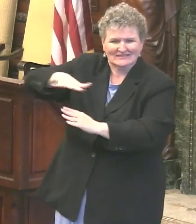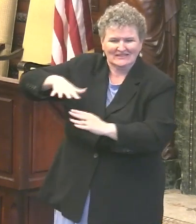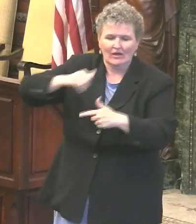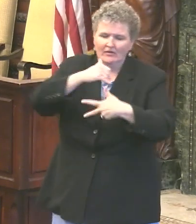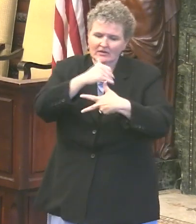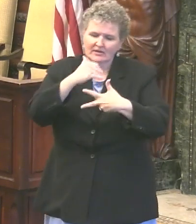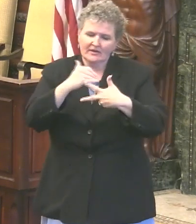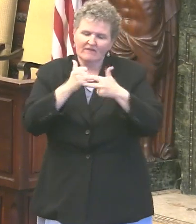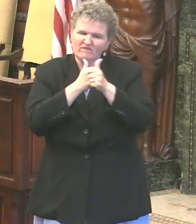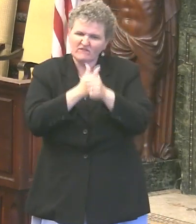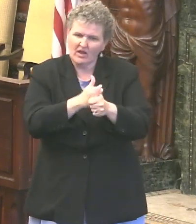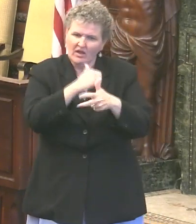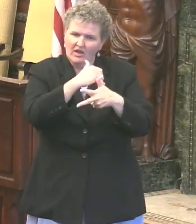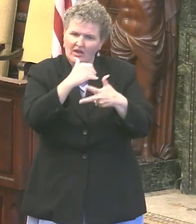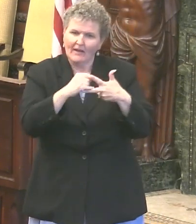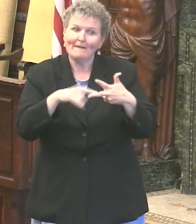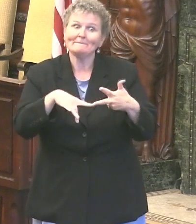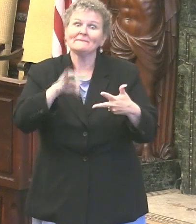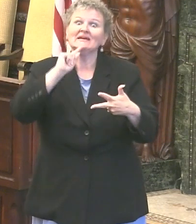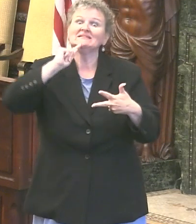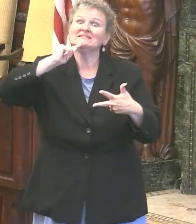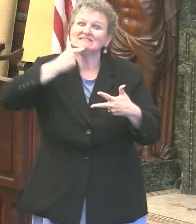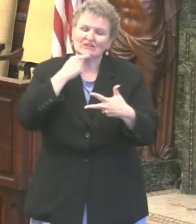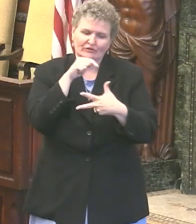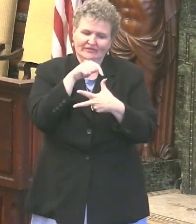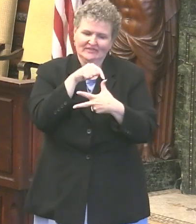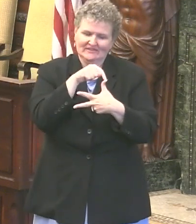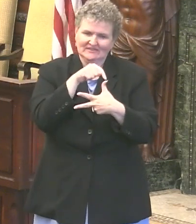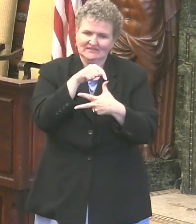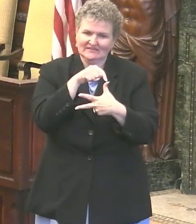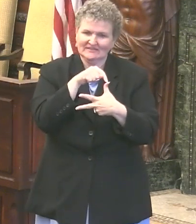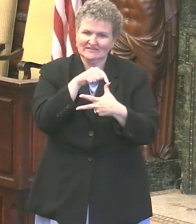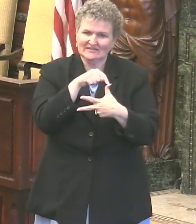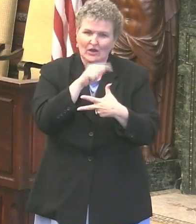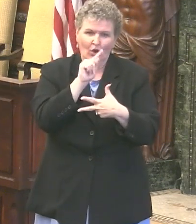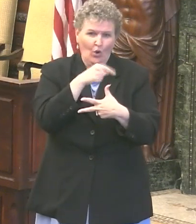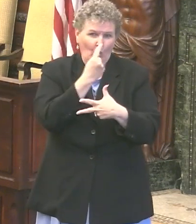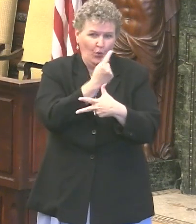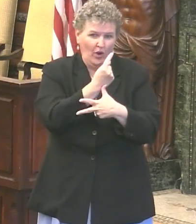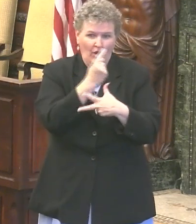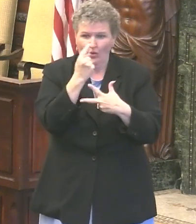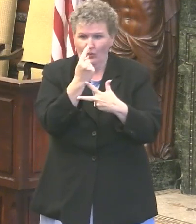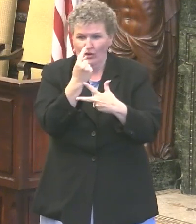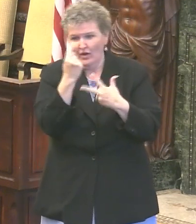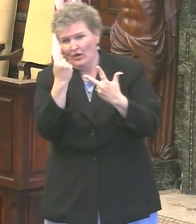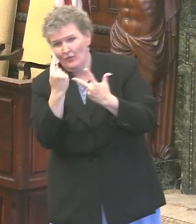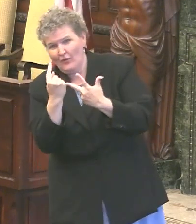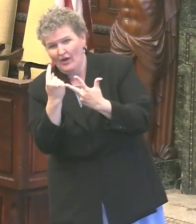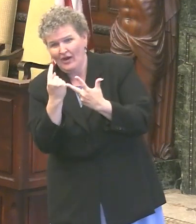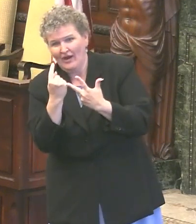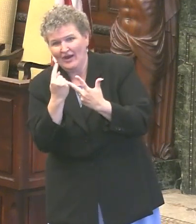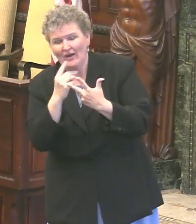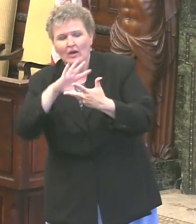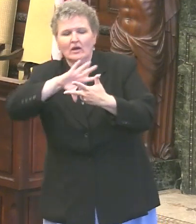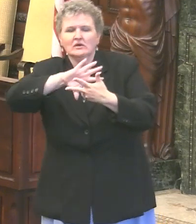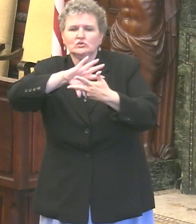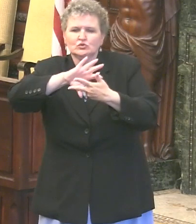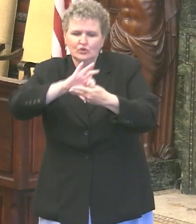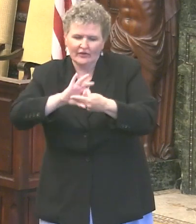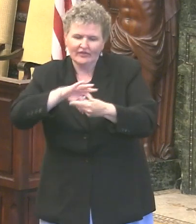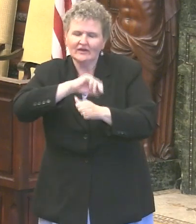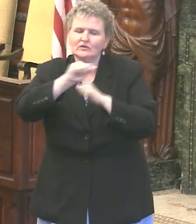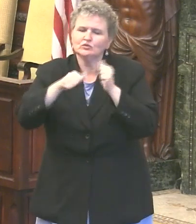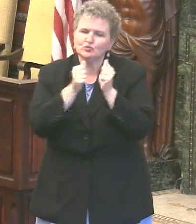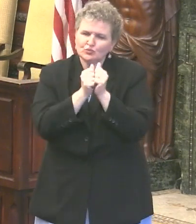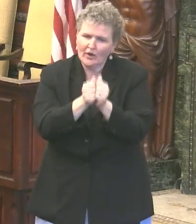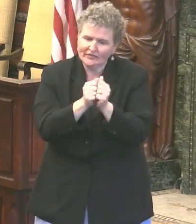infection if they got infected with the virus at all. But no element of that strategy by itself is perfect. Each one of them is going to have some limitations to it.